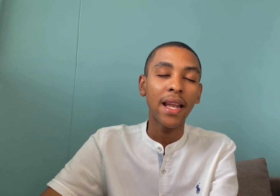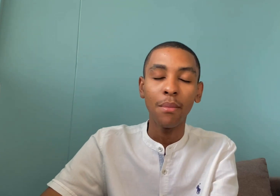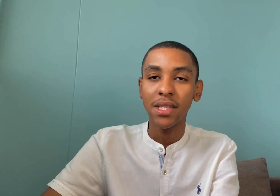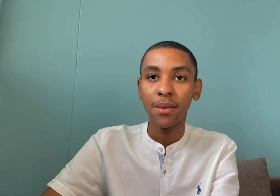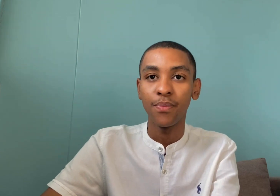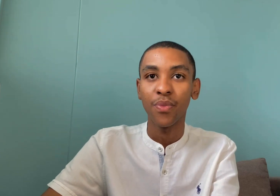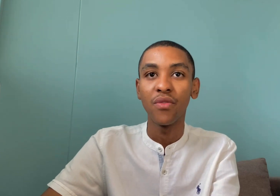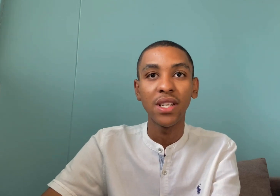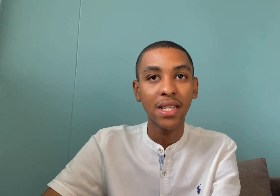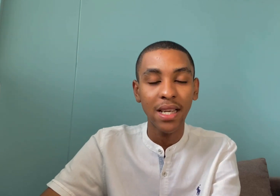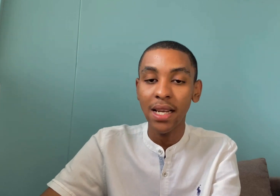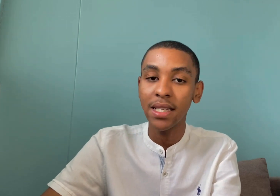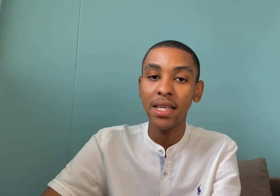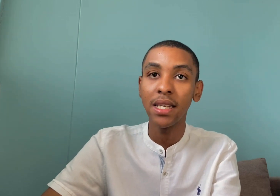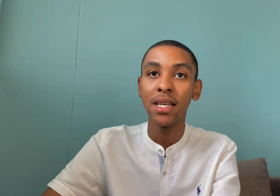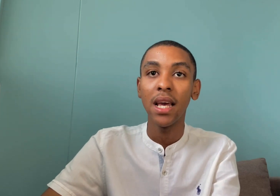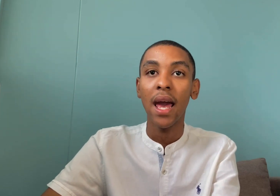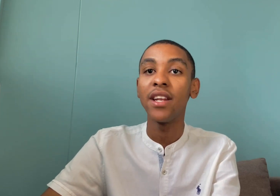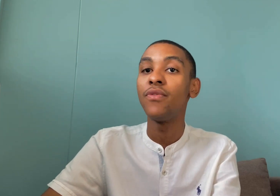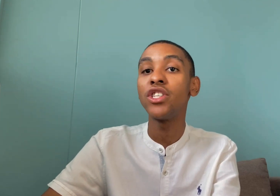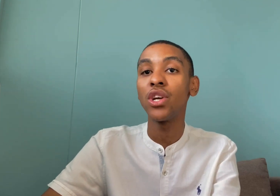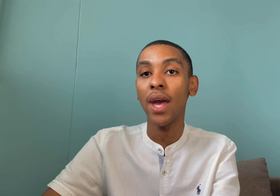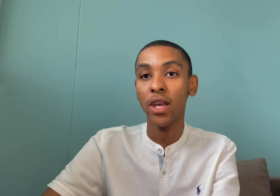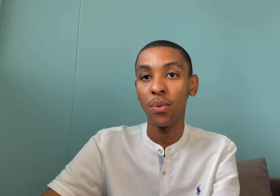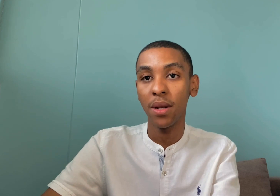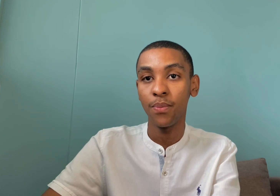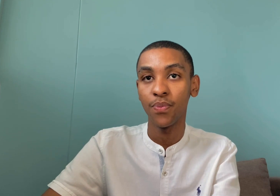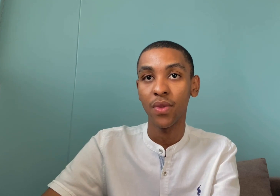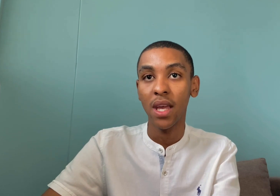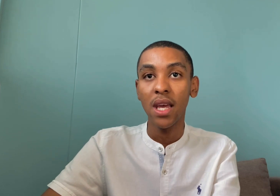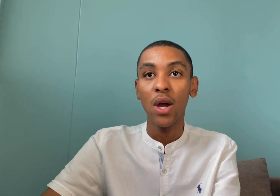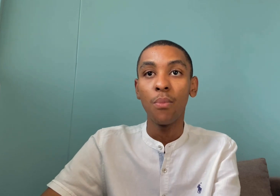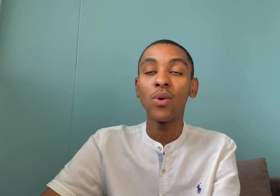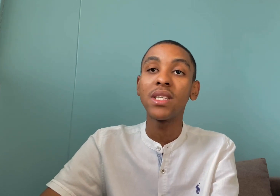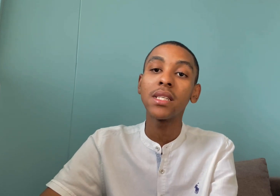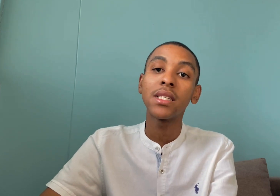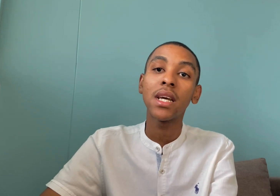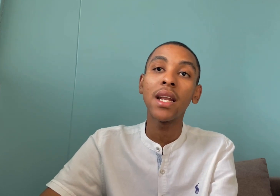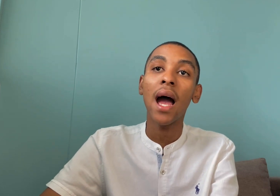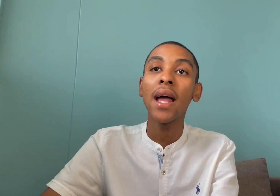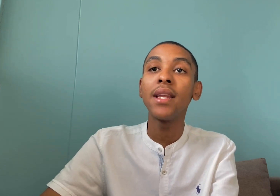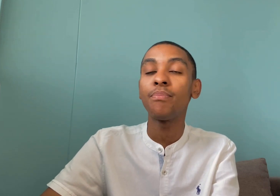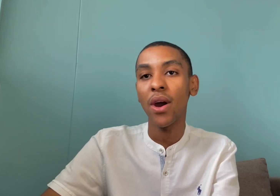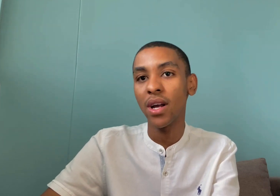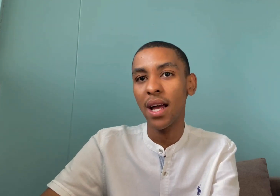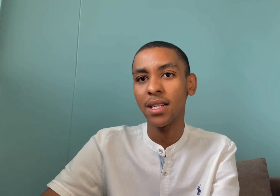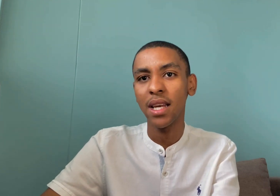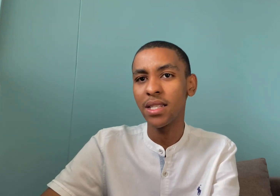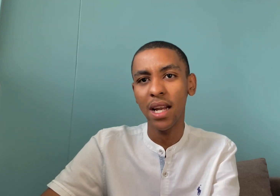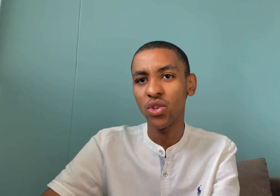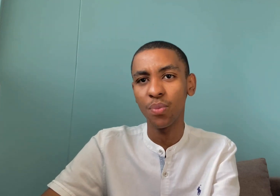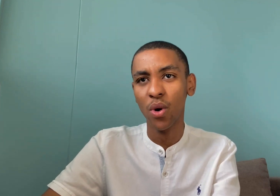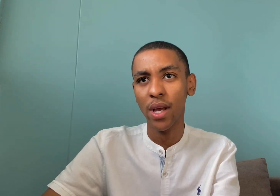of dynamism, versatility, and visionary acumen, possessed an